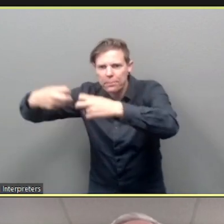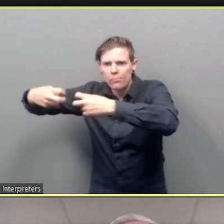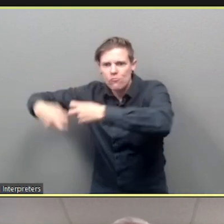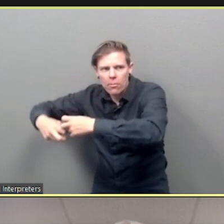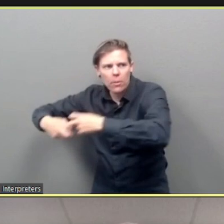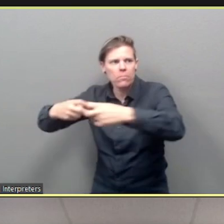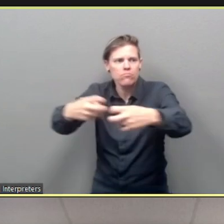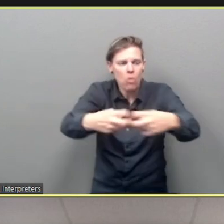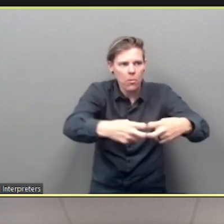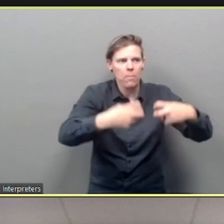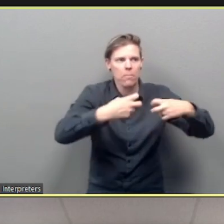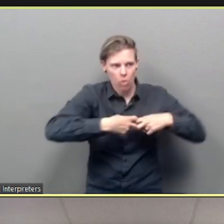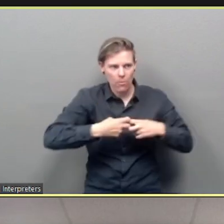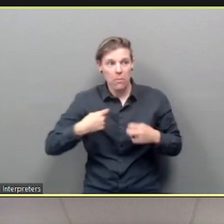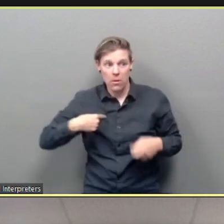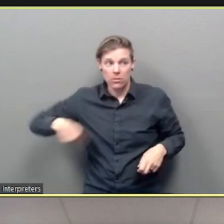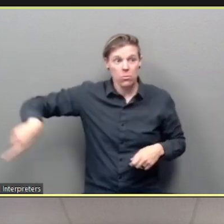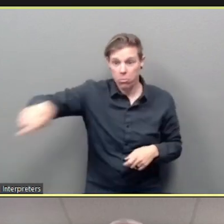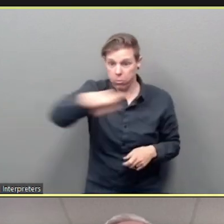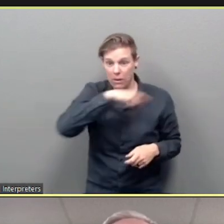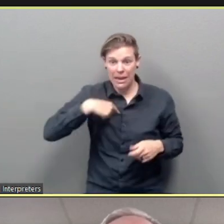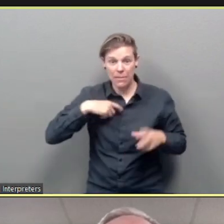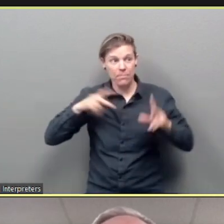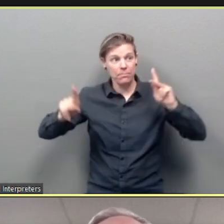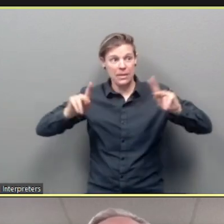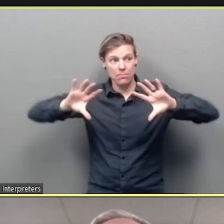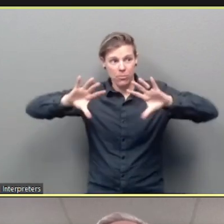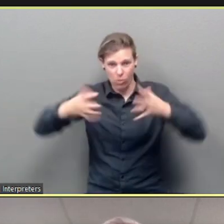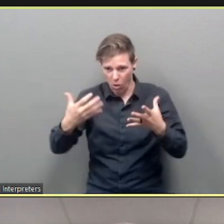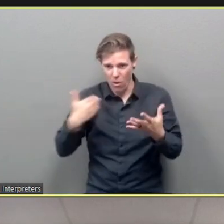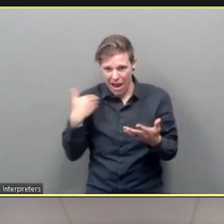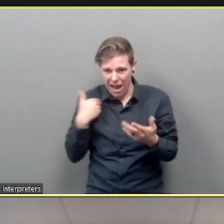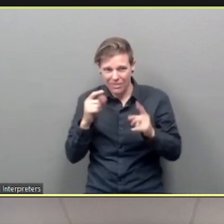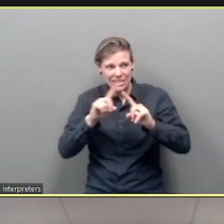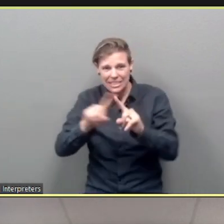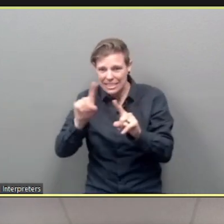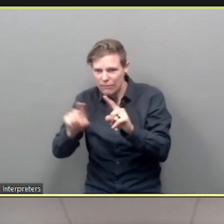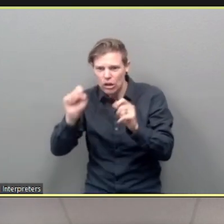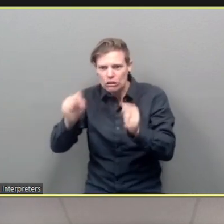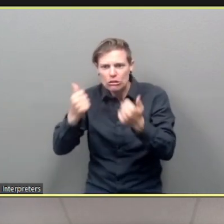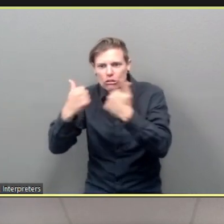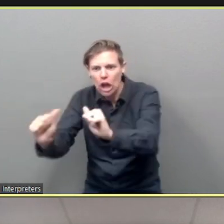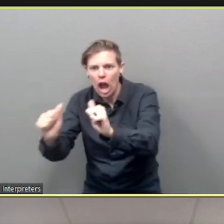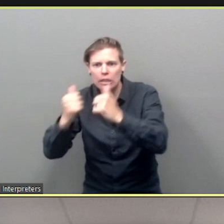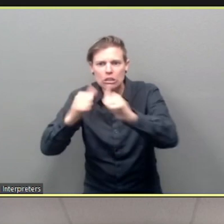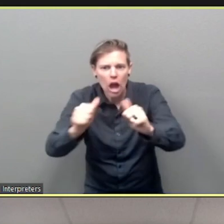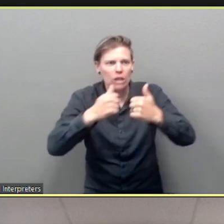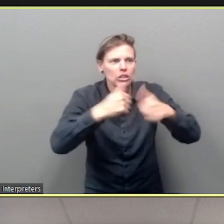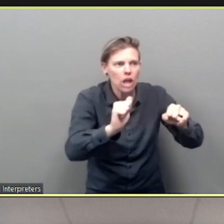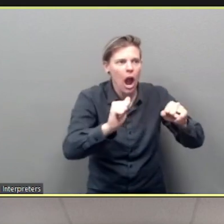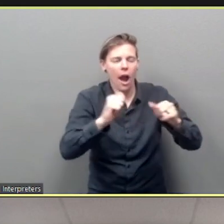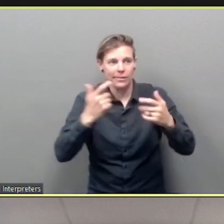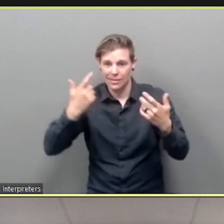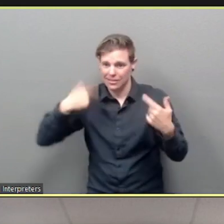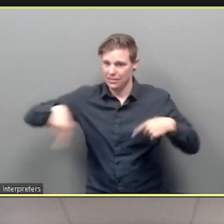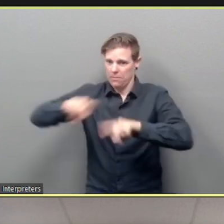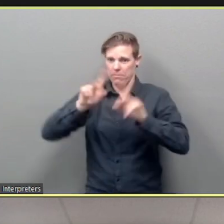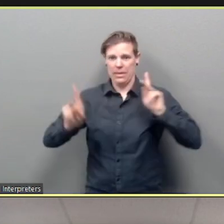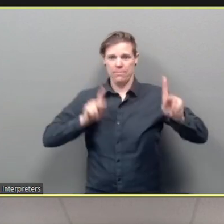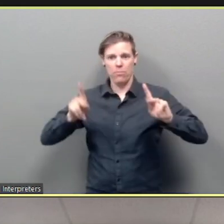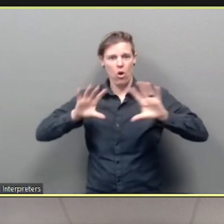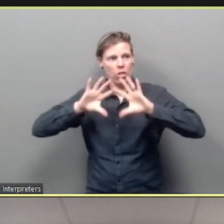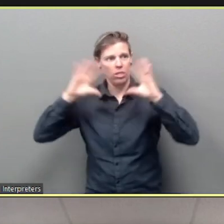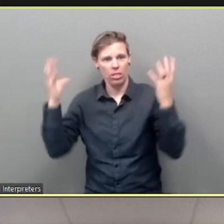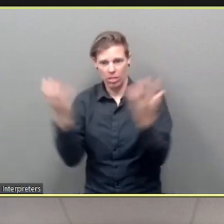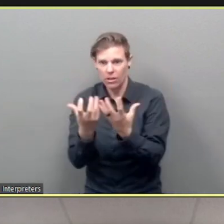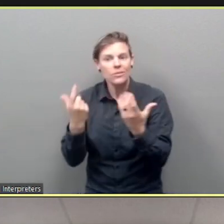have 10 things at our disposal that we can do, or that as a society we can do. Physical distancing,